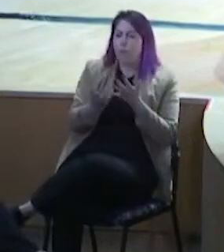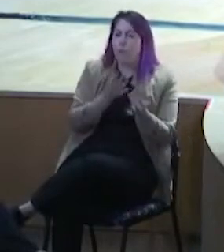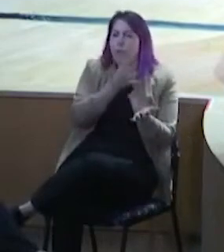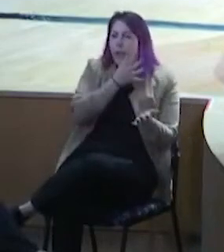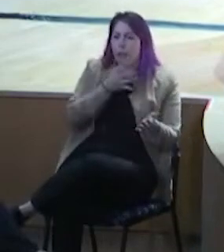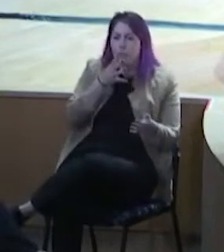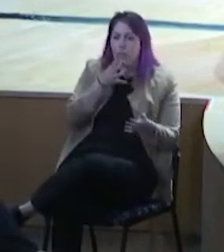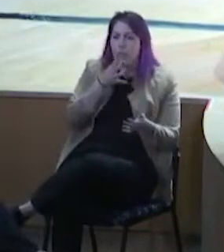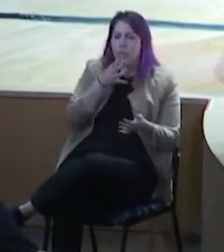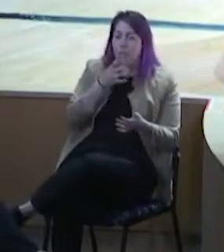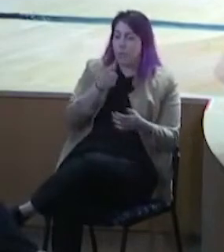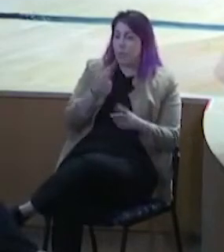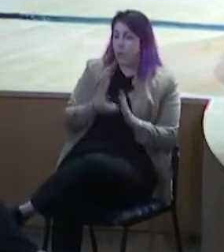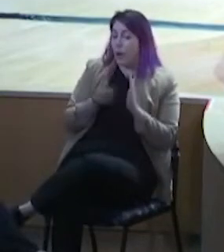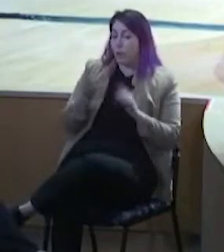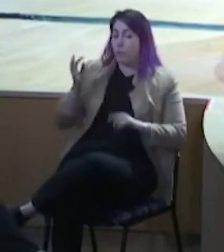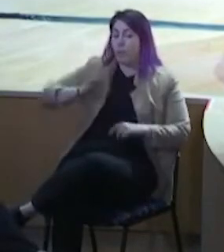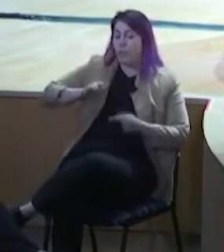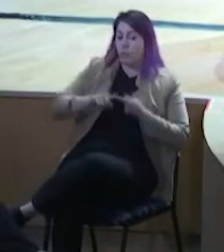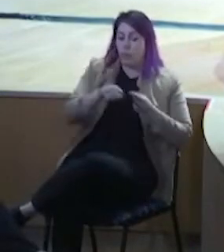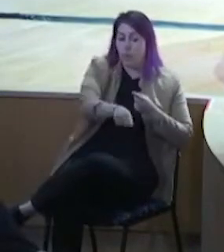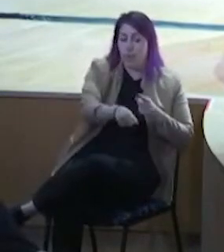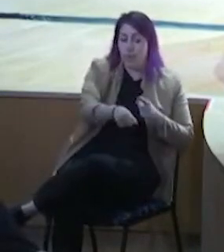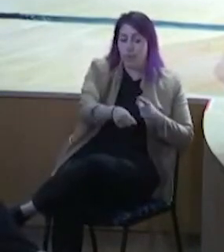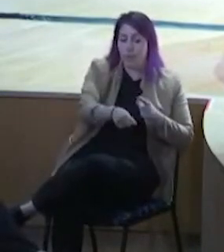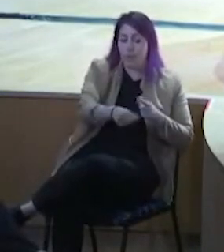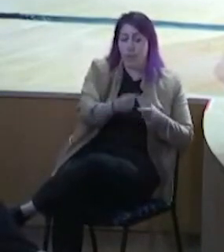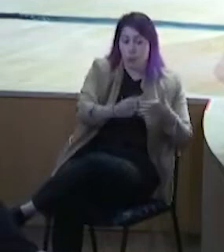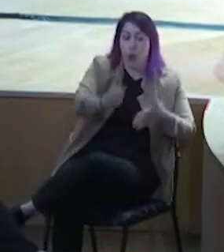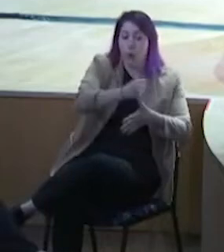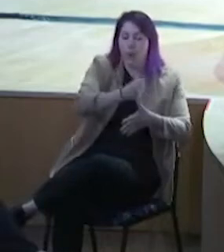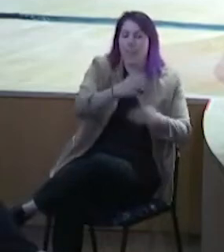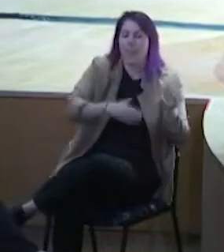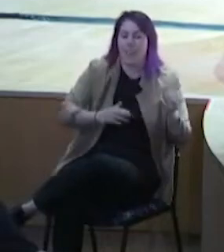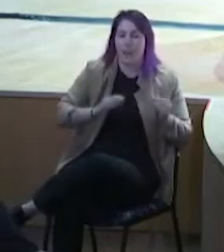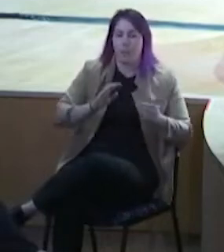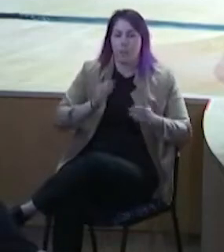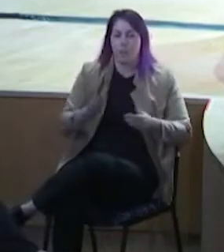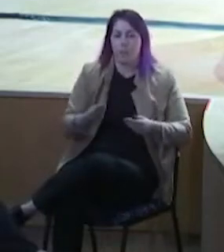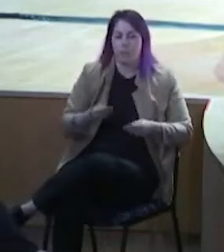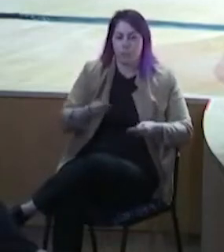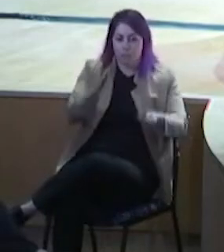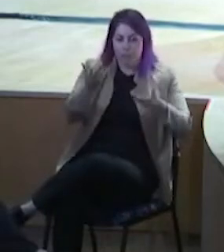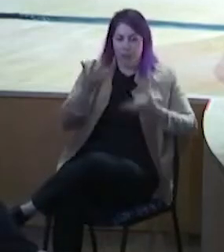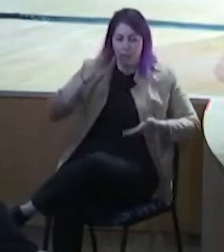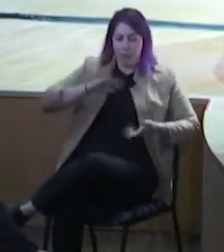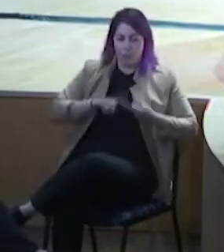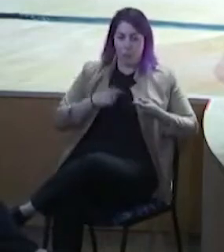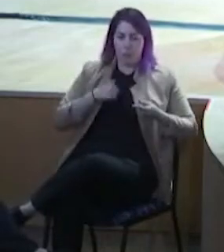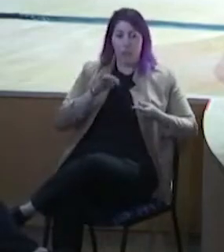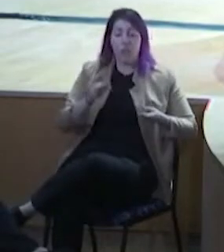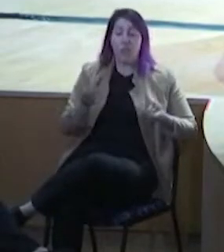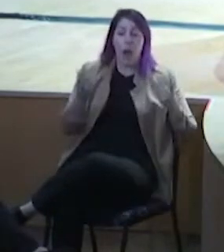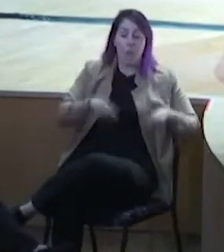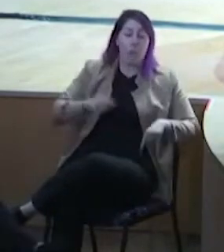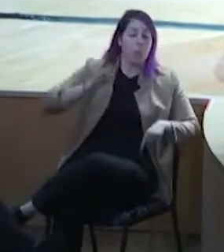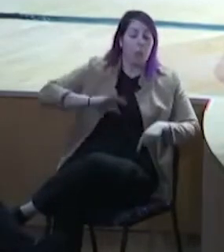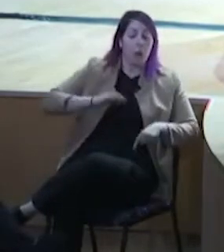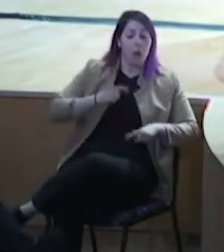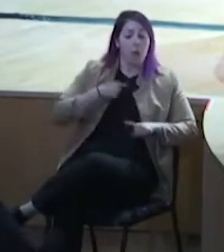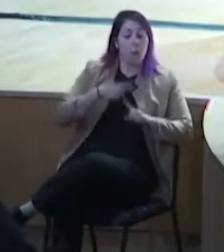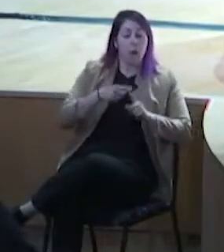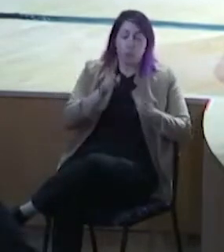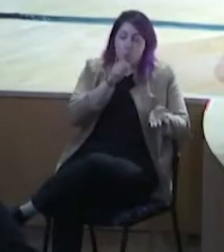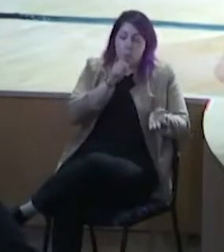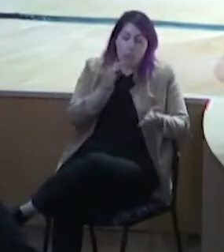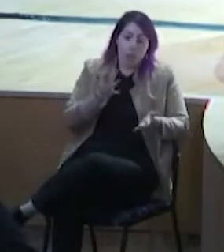to benefit the land before it benefits us. And if we get any benefit out of that, that is the, you know, the added value that we can